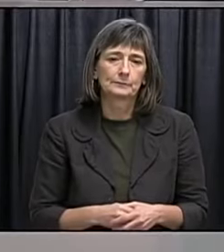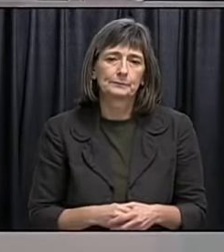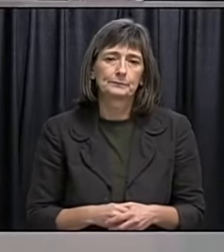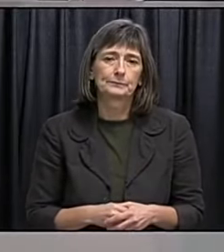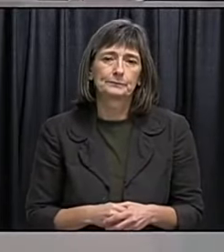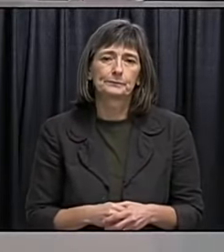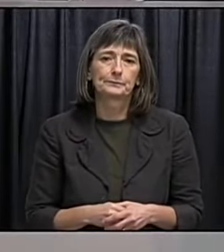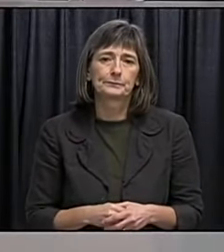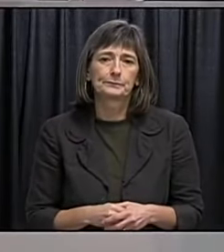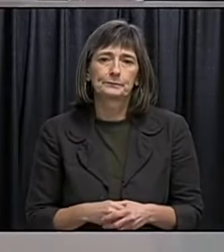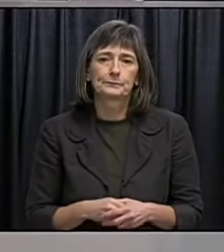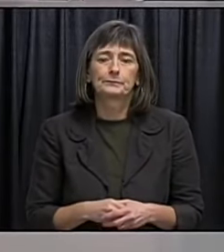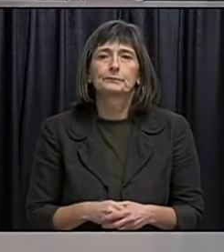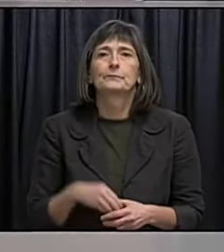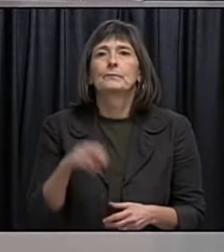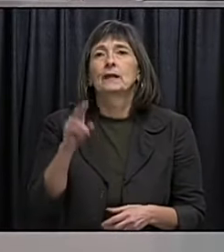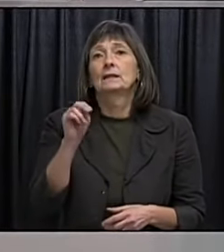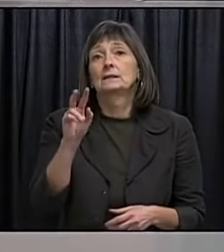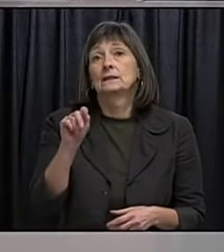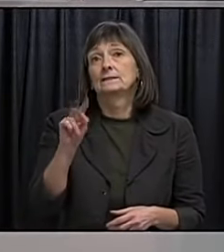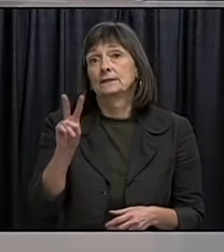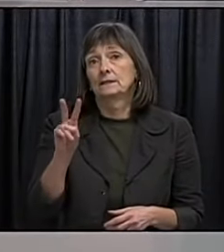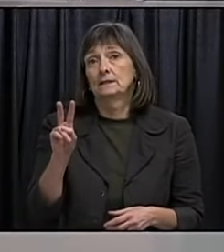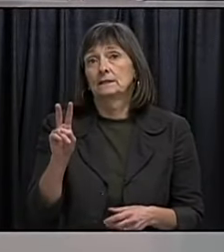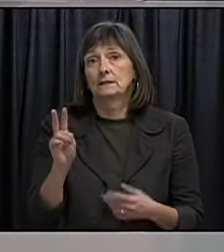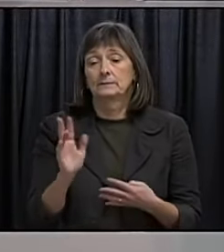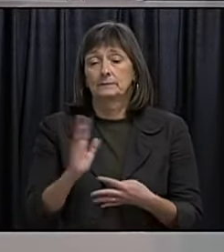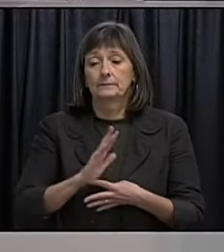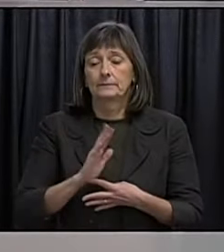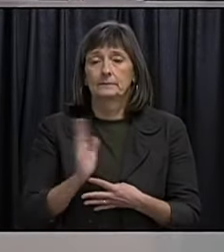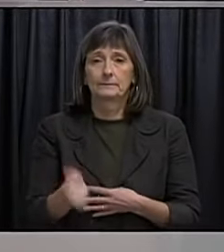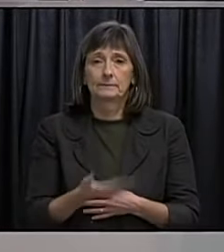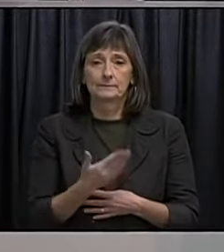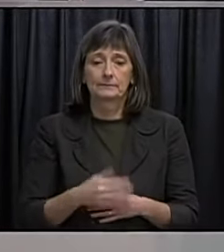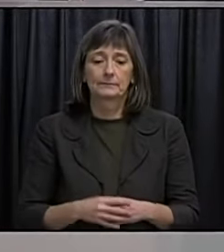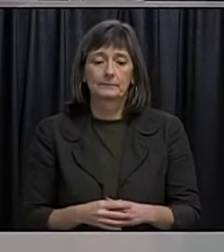Our next questions are from Kellyanne Roberts with NTB. Please go ahead.